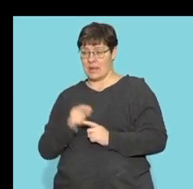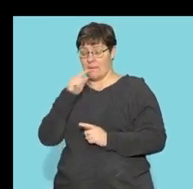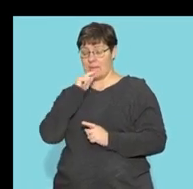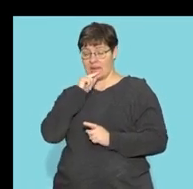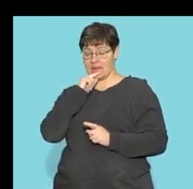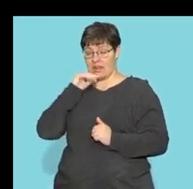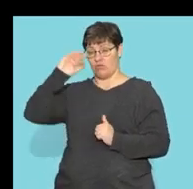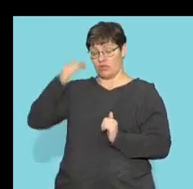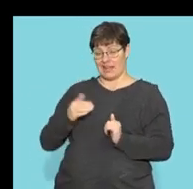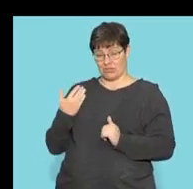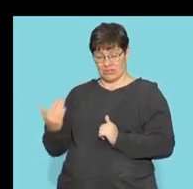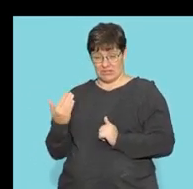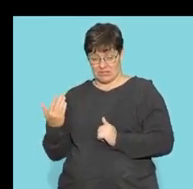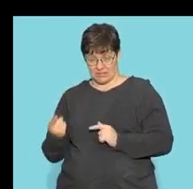reaction.